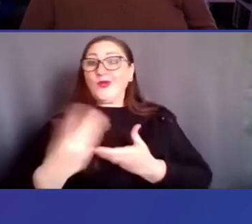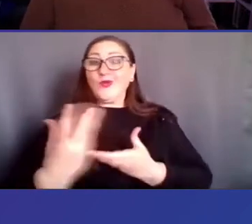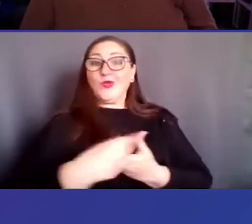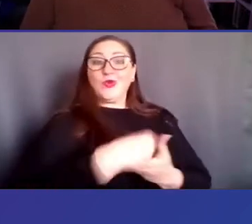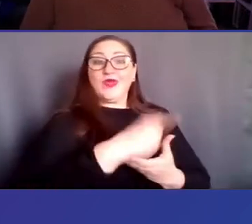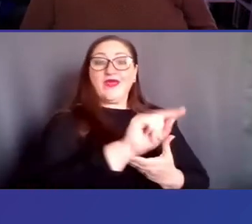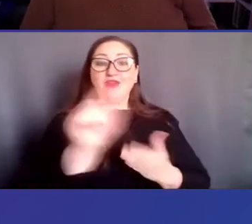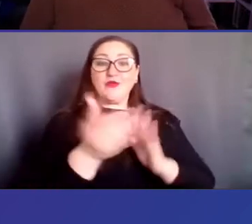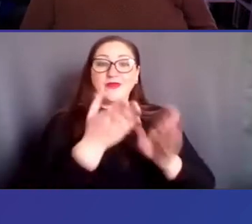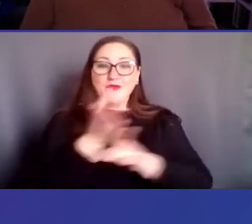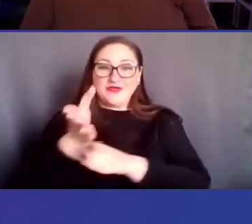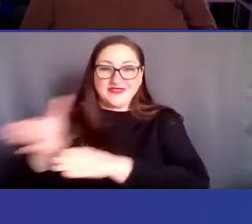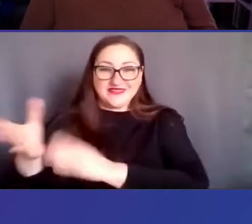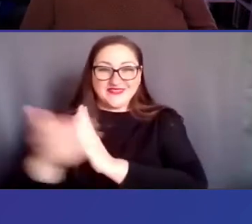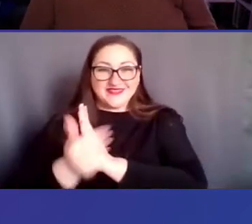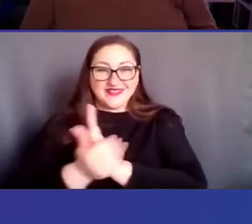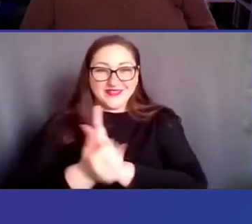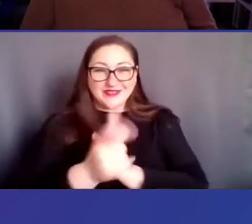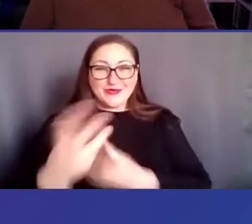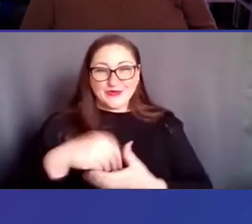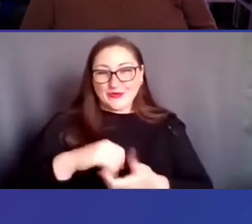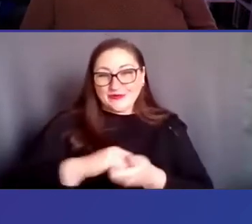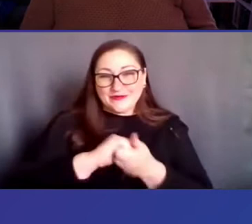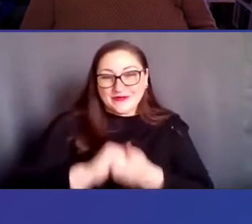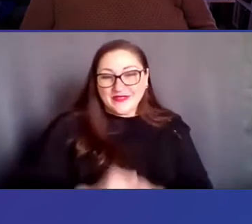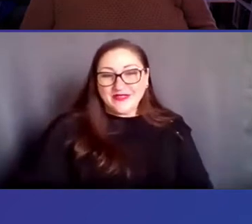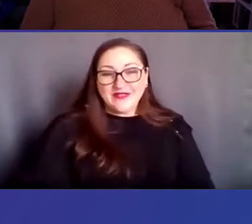I think to the other part of your question,